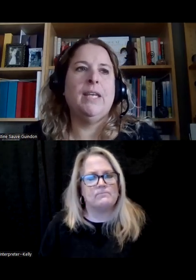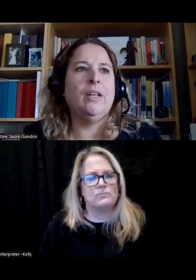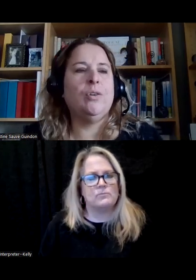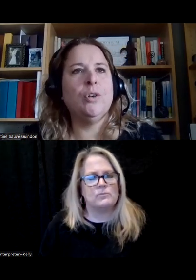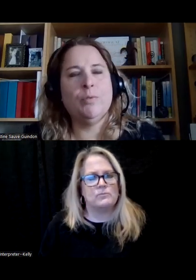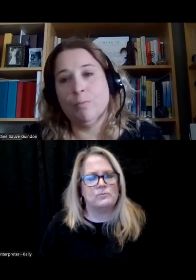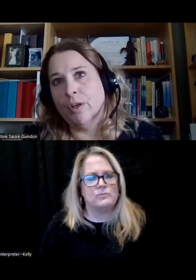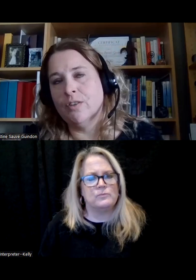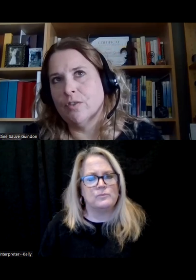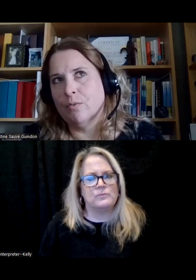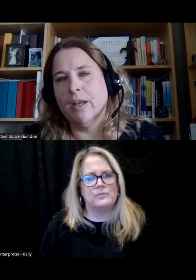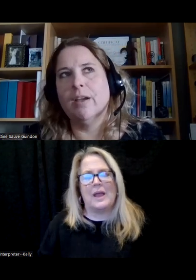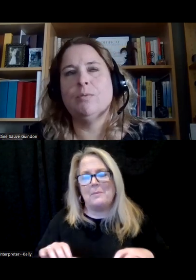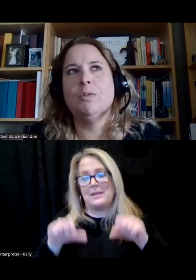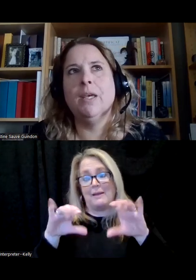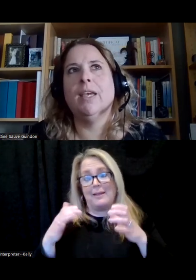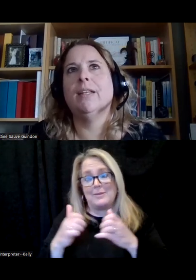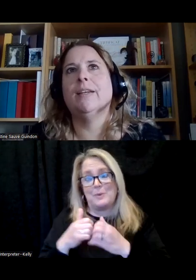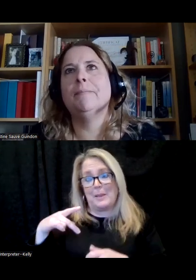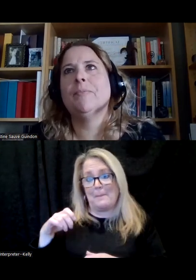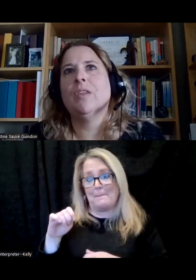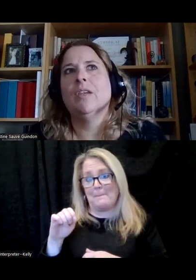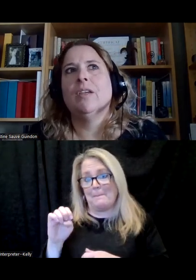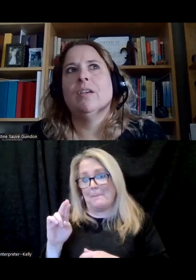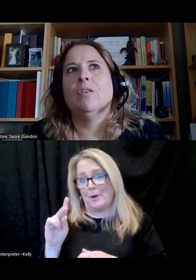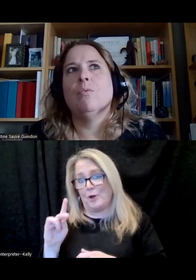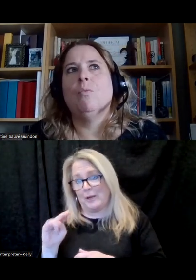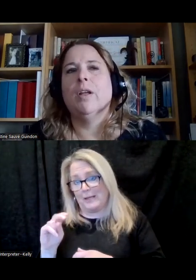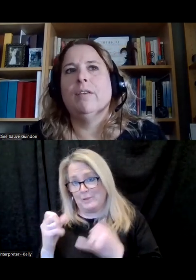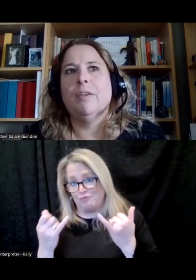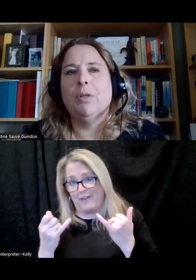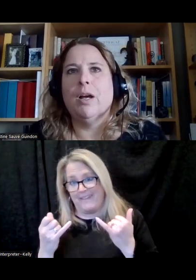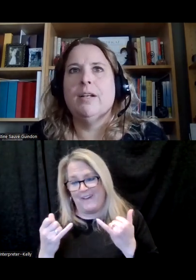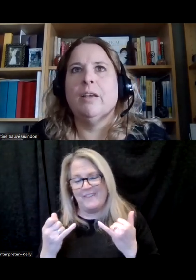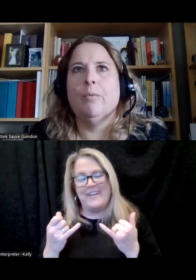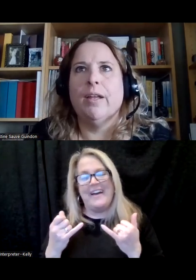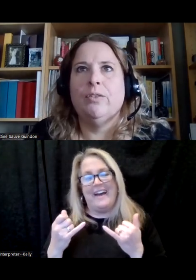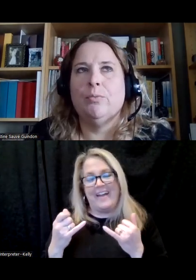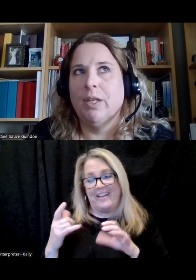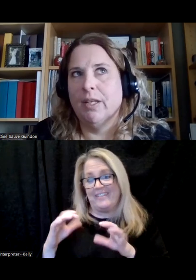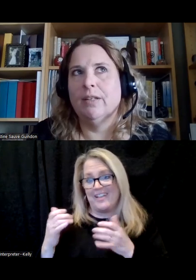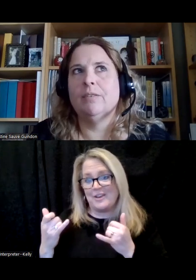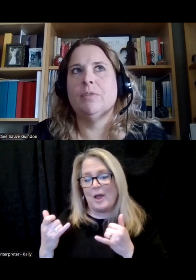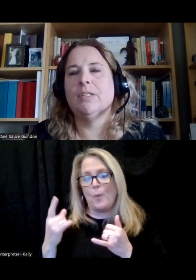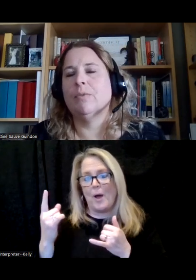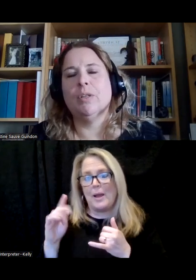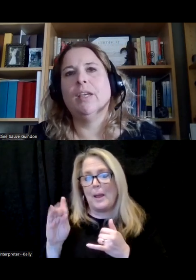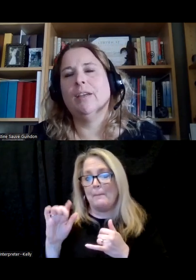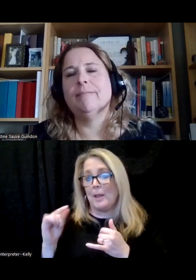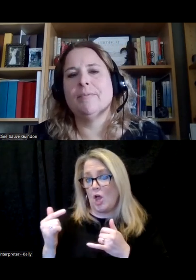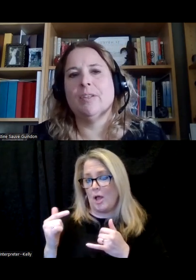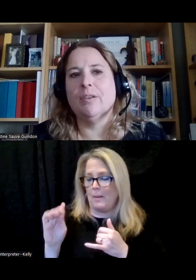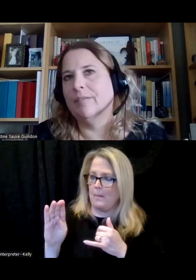I'm taking a course with Perkins right now as we speak, and one of the blogs that we had to read was